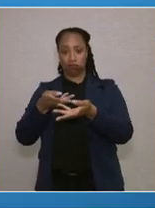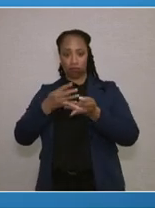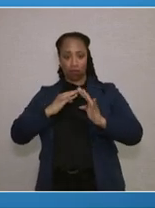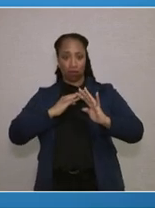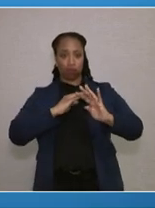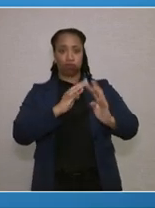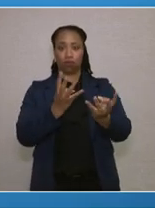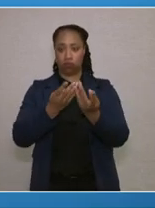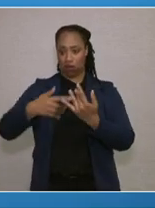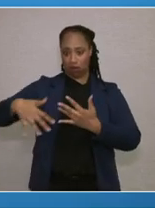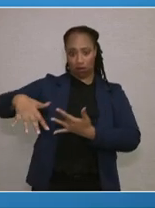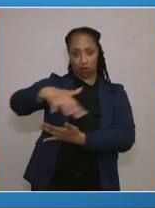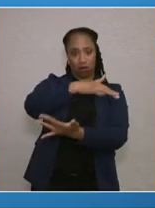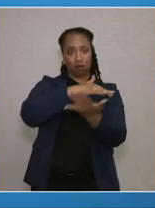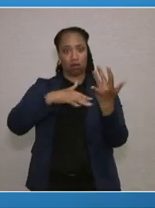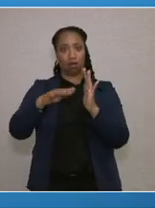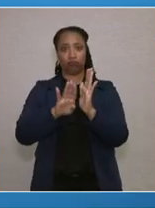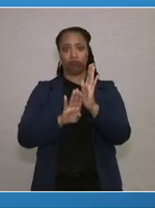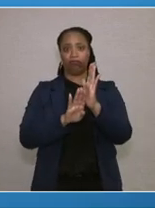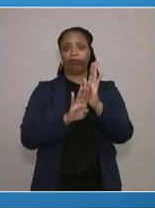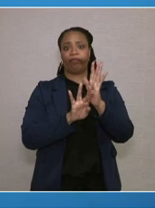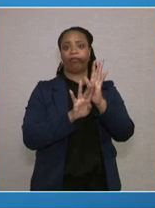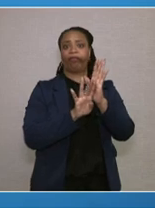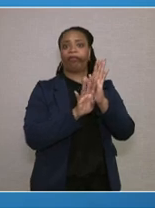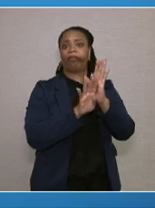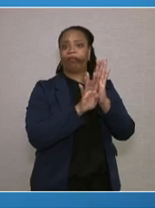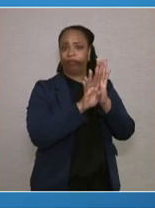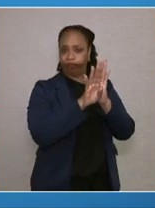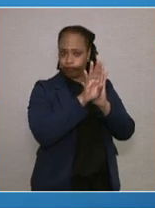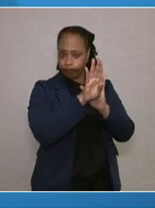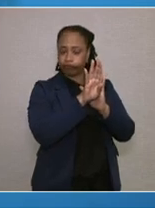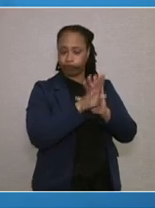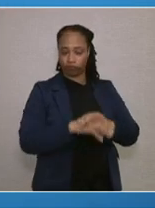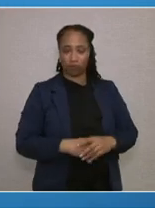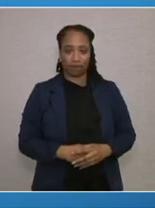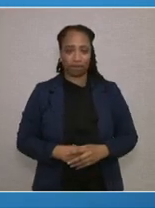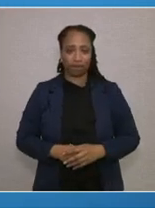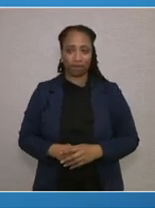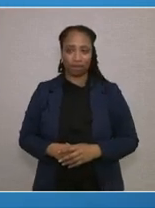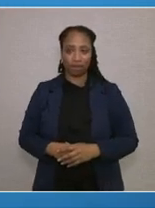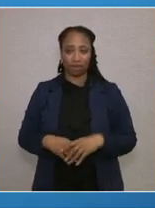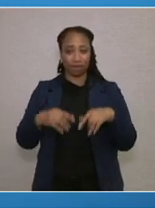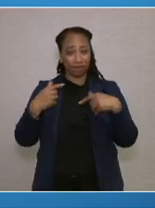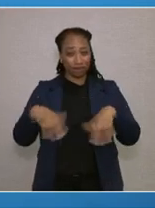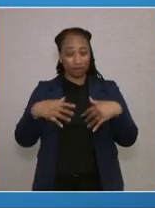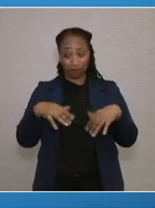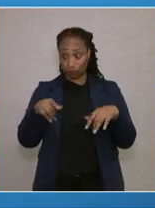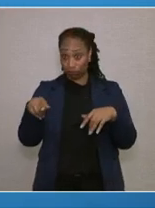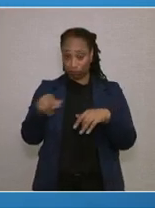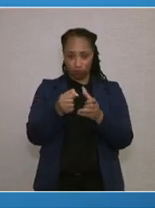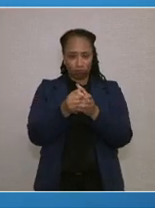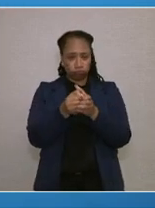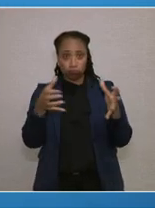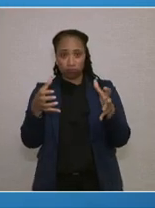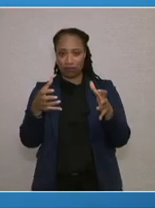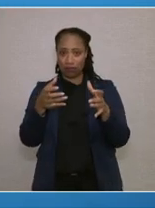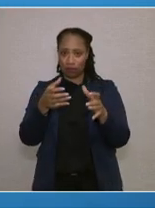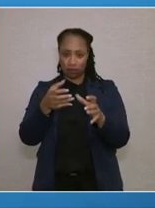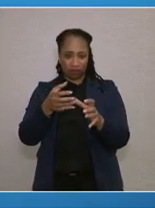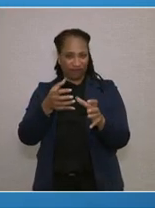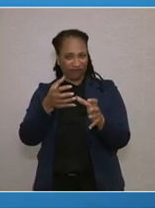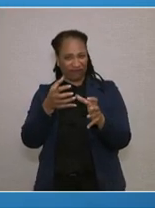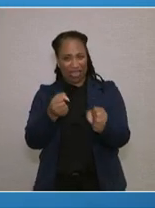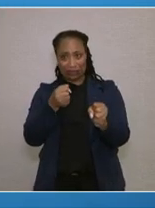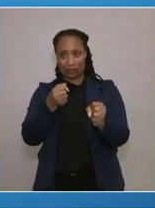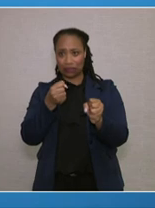our surest and fastest way to ignite and develop 180 acres